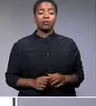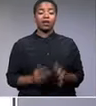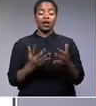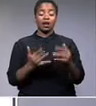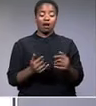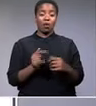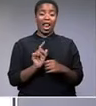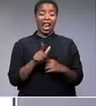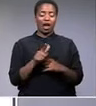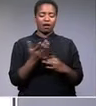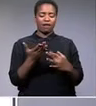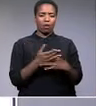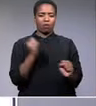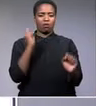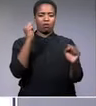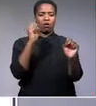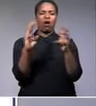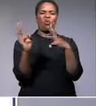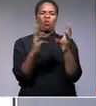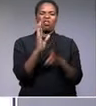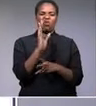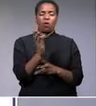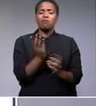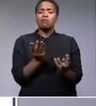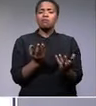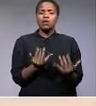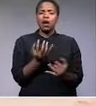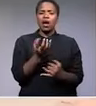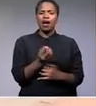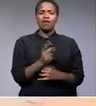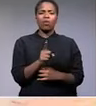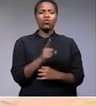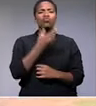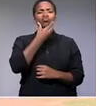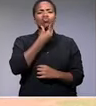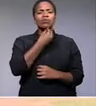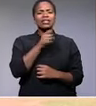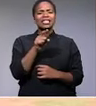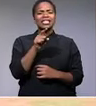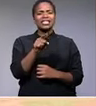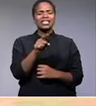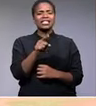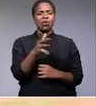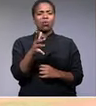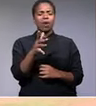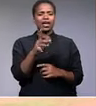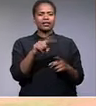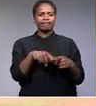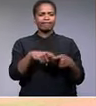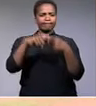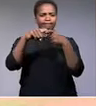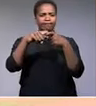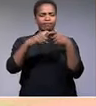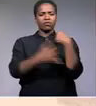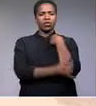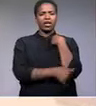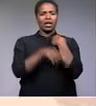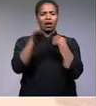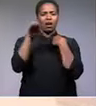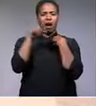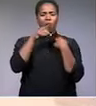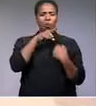weather forecast later here on eNews. Coming up in a moment, muted Christmas celebrations, unfortunately, in Zimbabwe as that country grapples